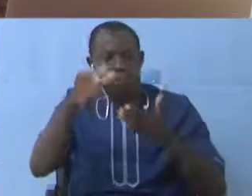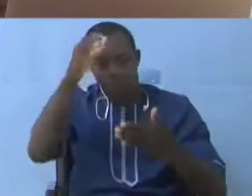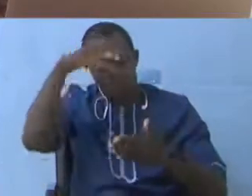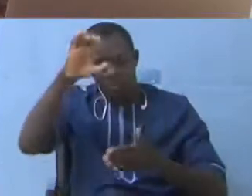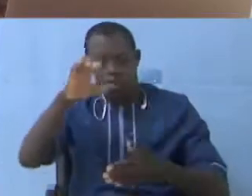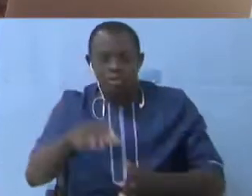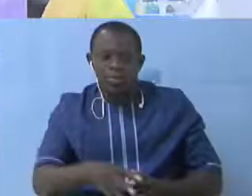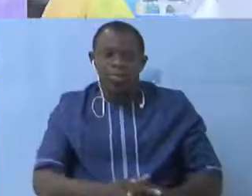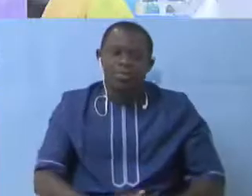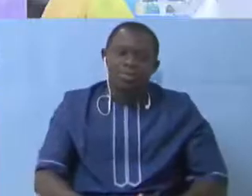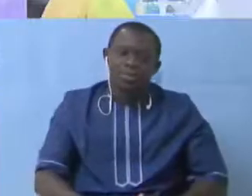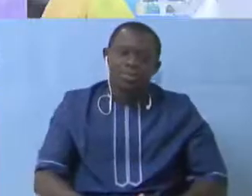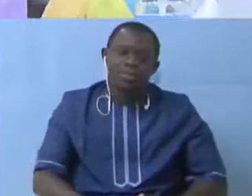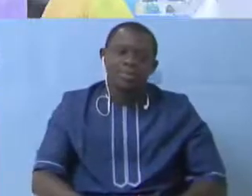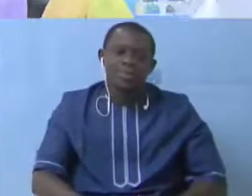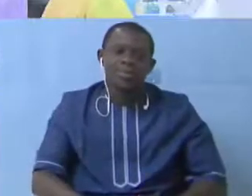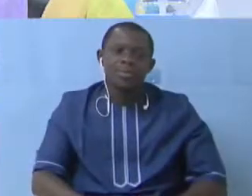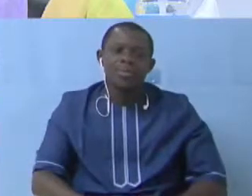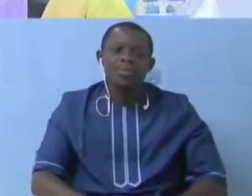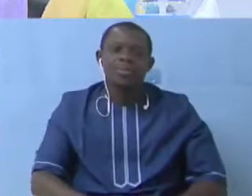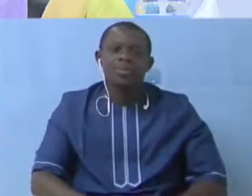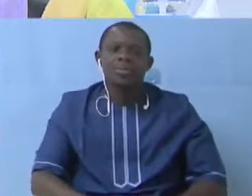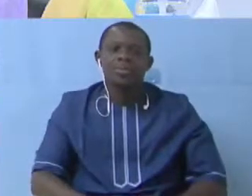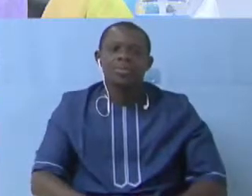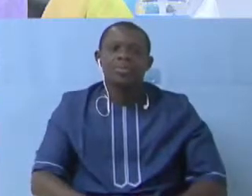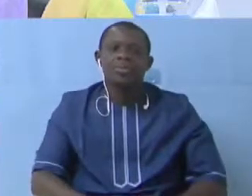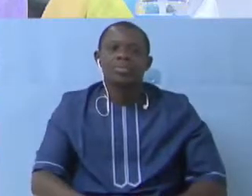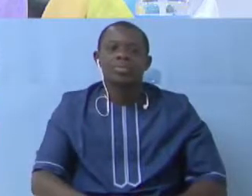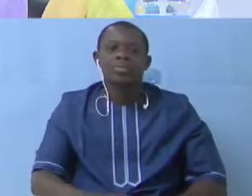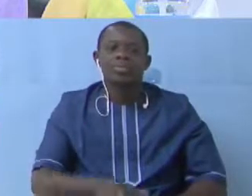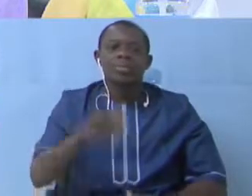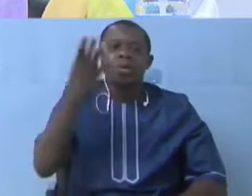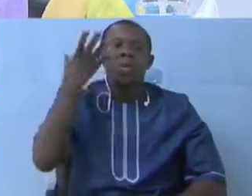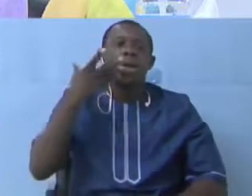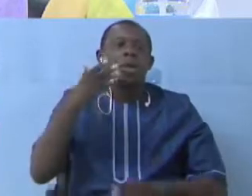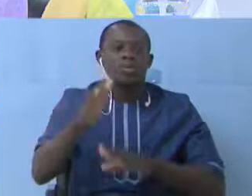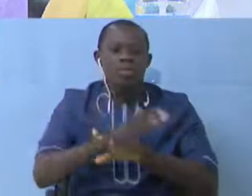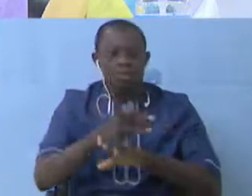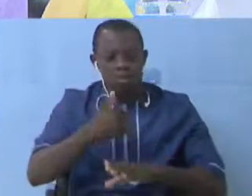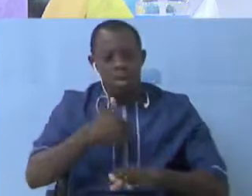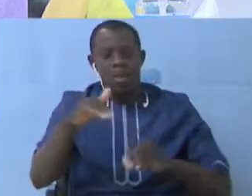Article 19. When I joined Article 19 in 2002,